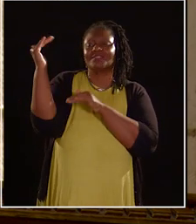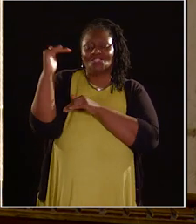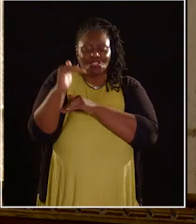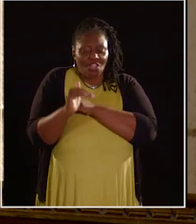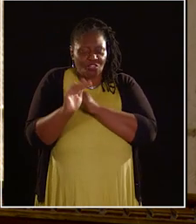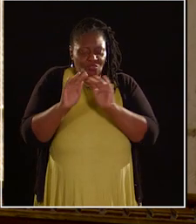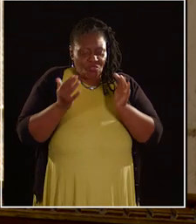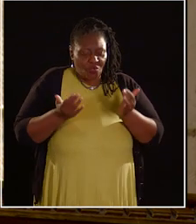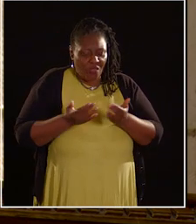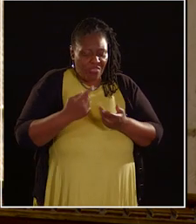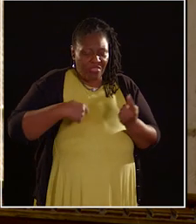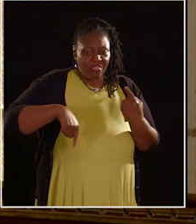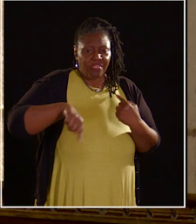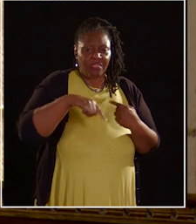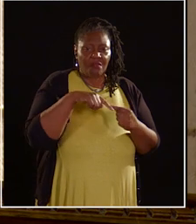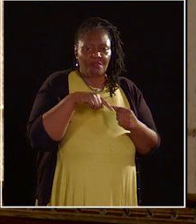touching earth.